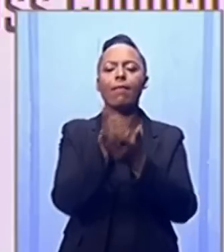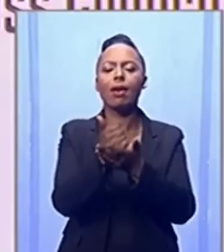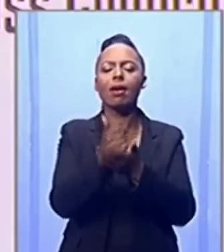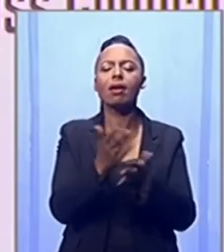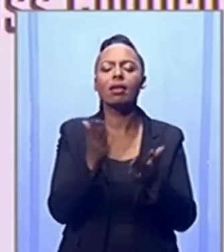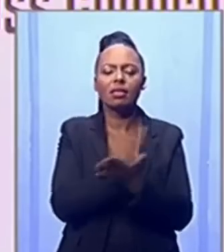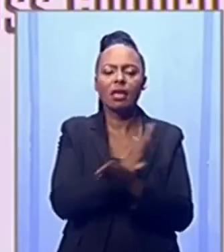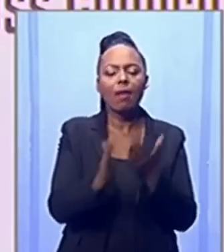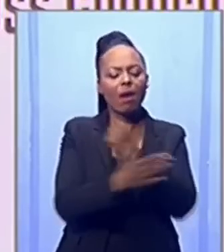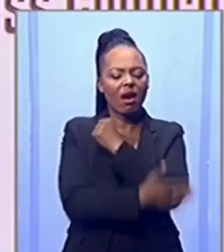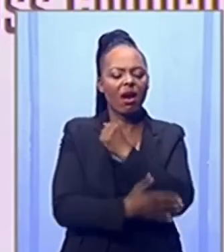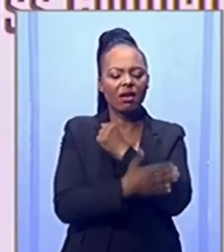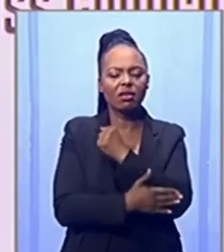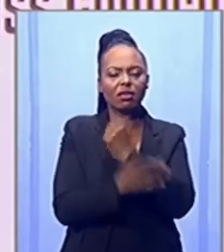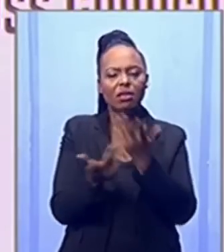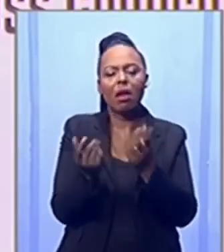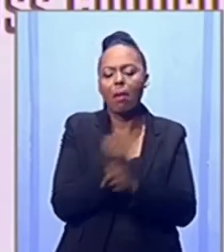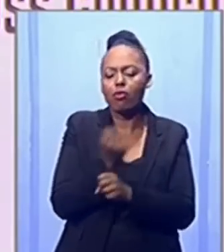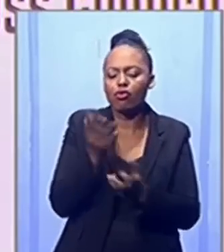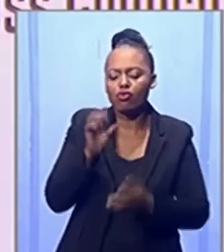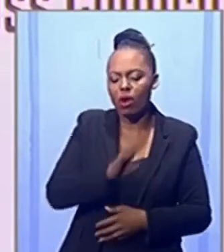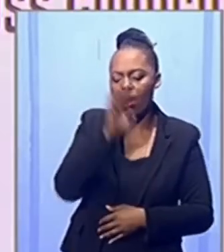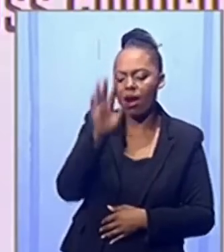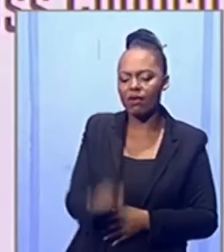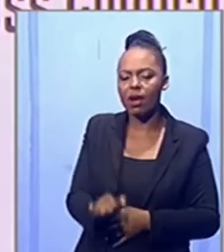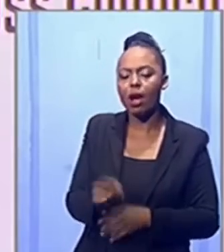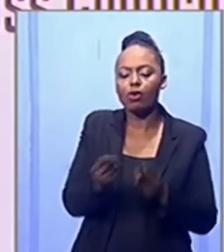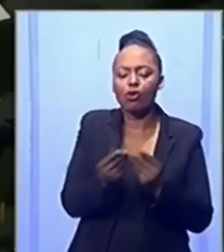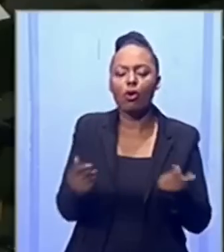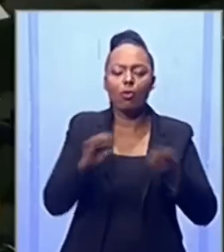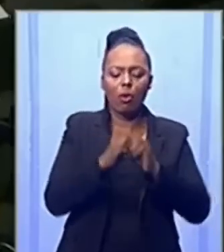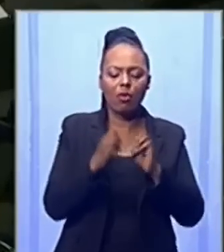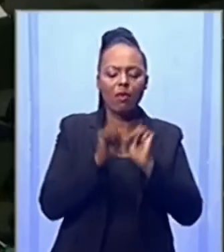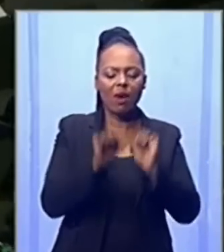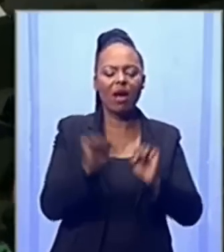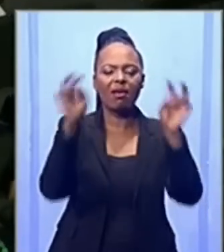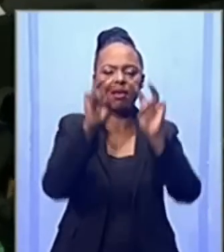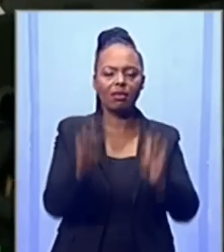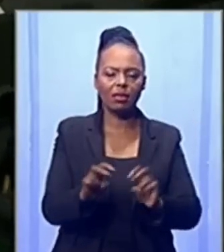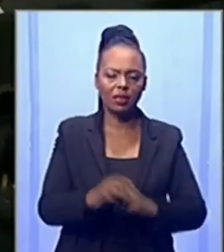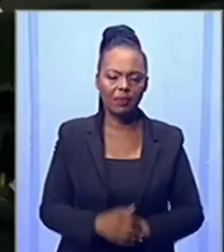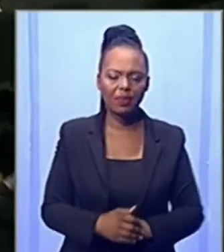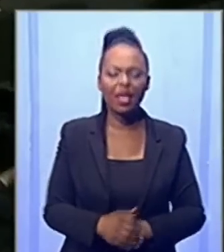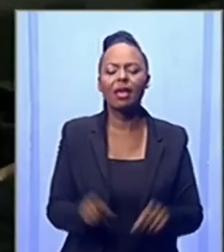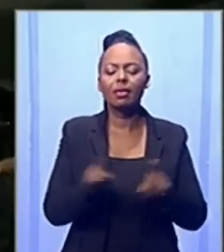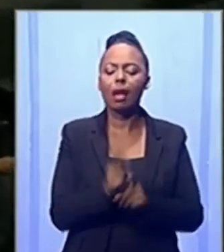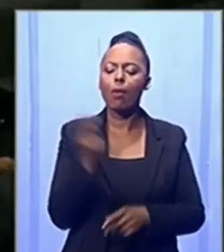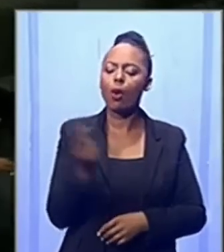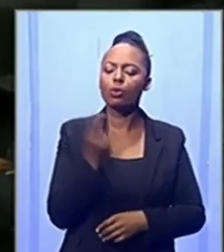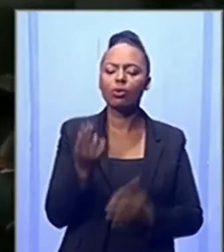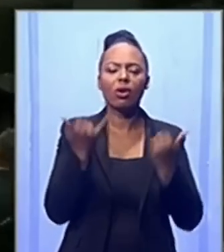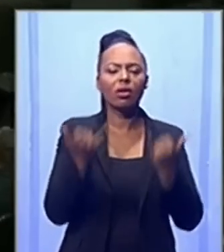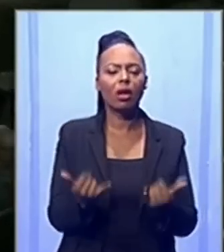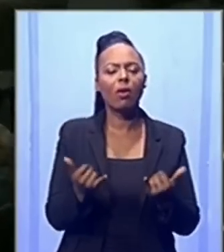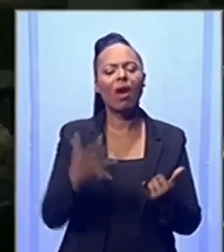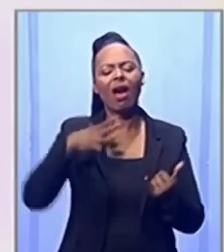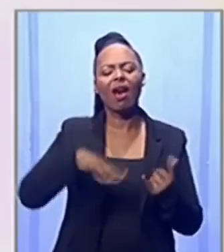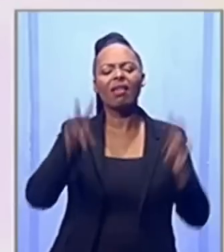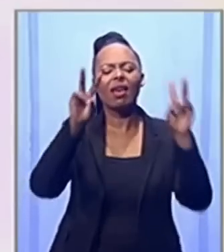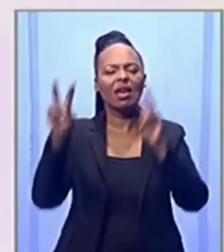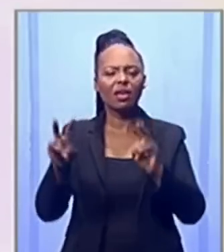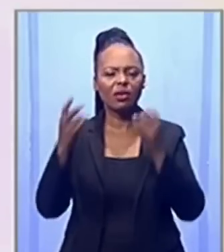dinaga tša go tshwana le Afrika Borwa go rarabolla mathata a motlakase. Tse dingwe gape ke